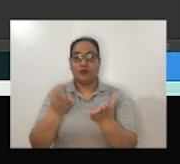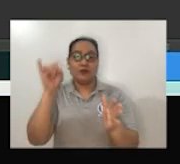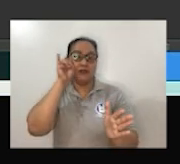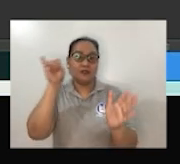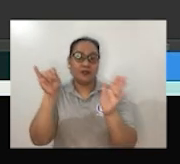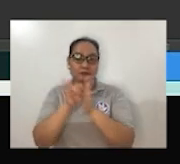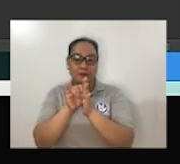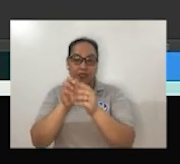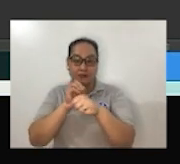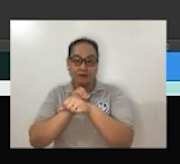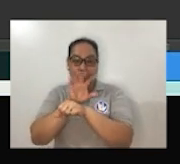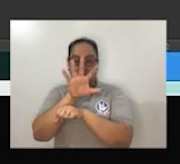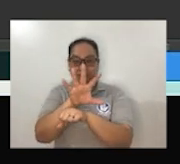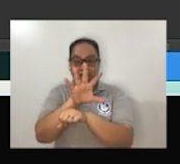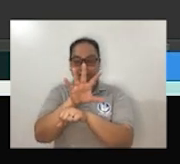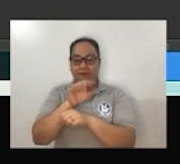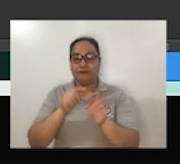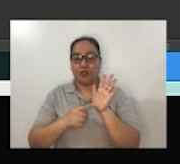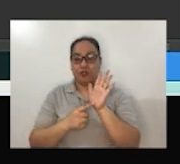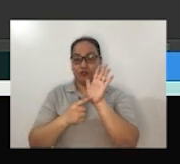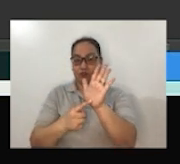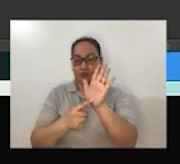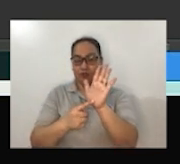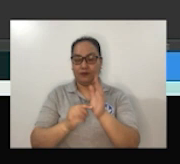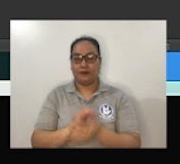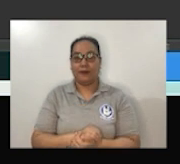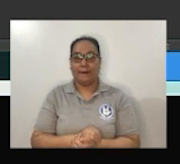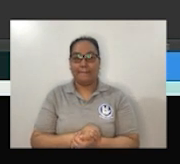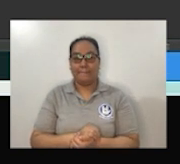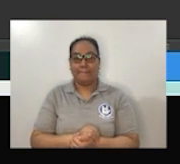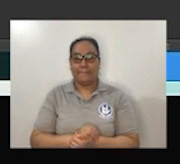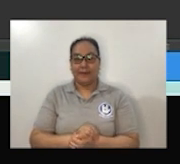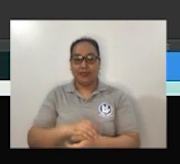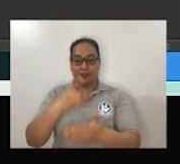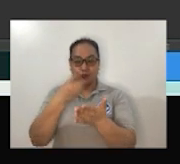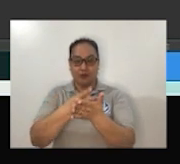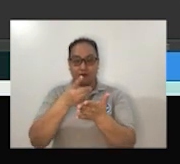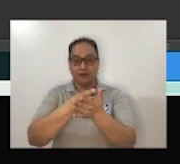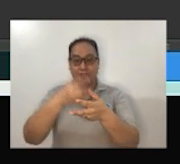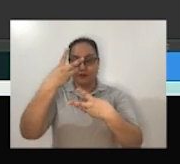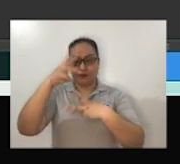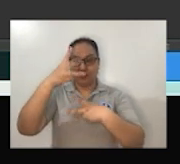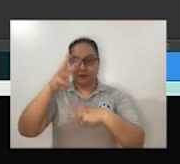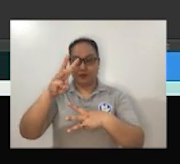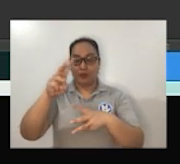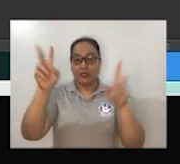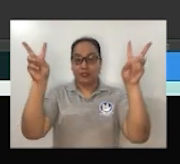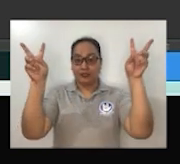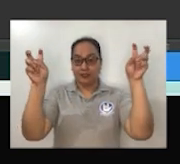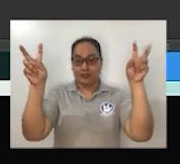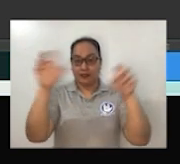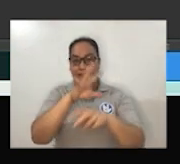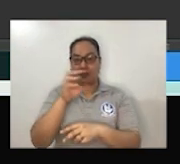is displayed. In the document window, you'll see the title of the document and the zoom